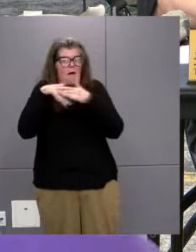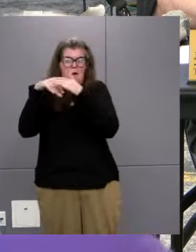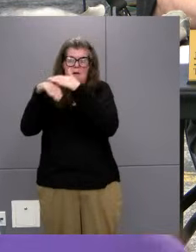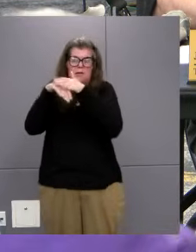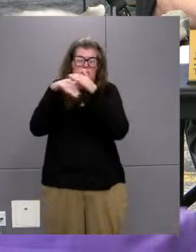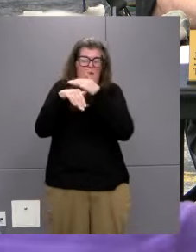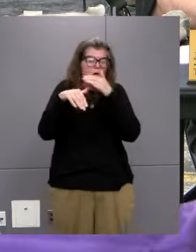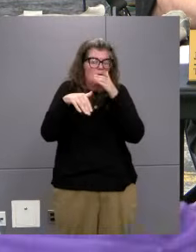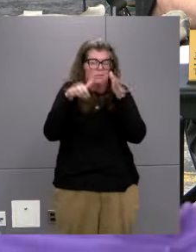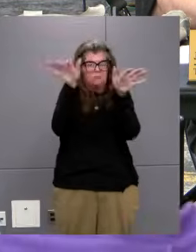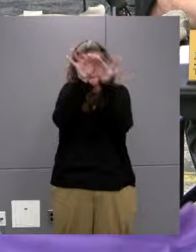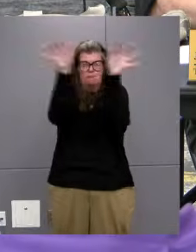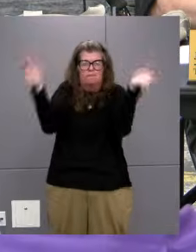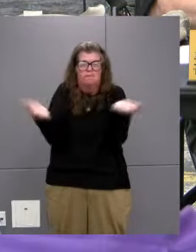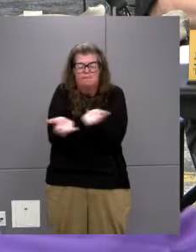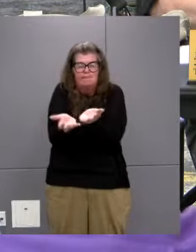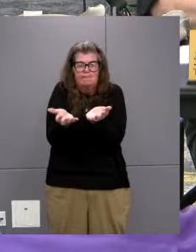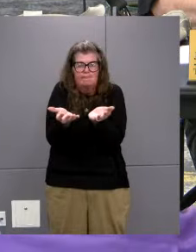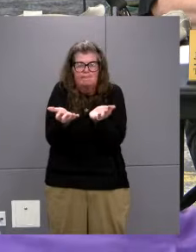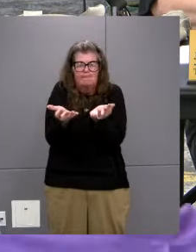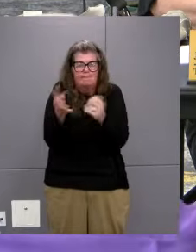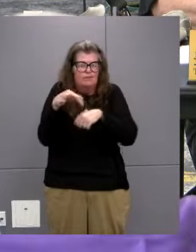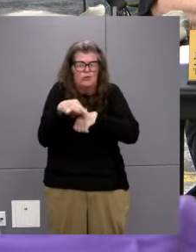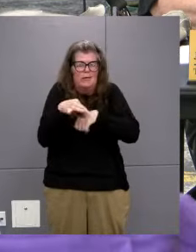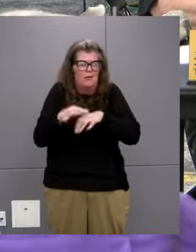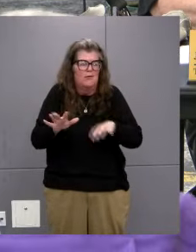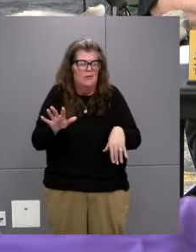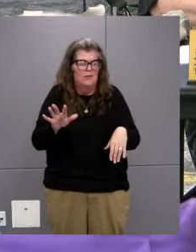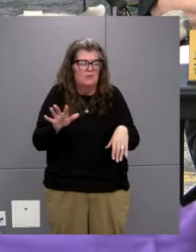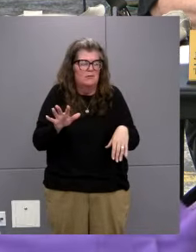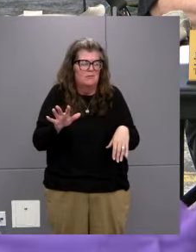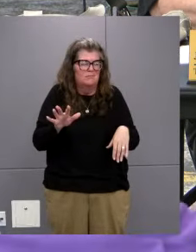world. But it is unreasonable